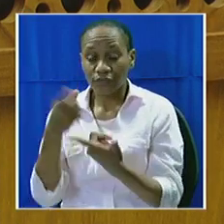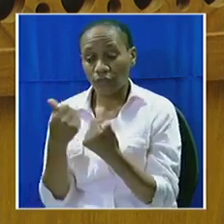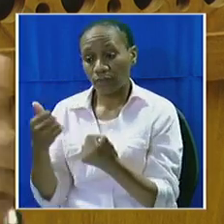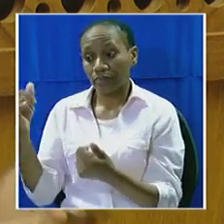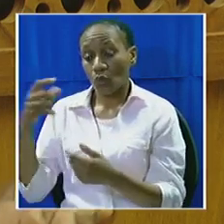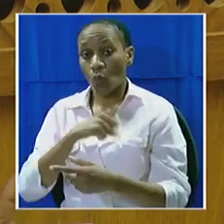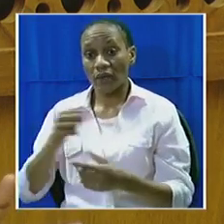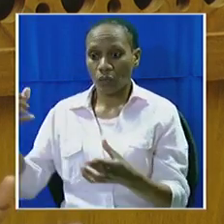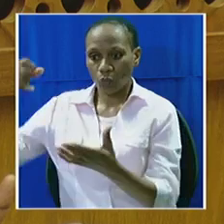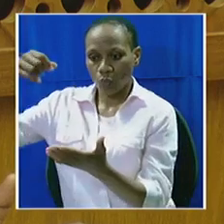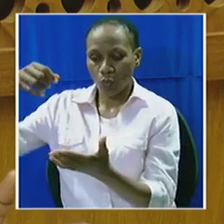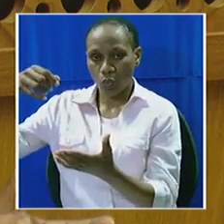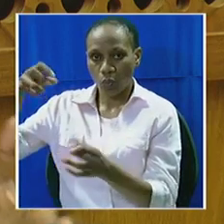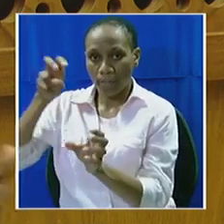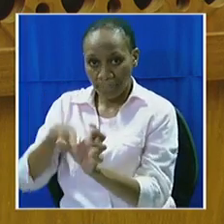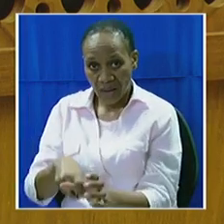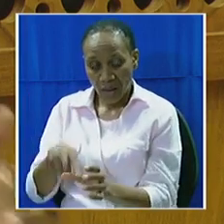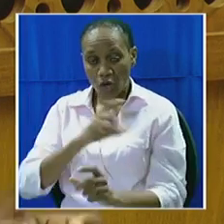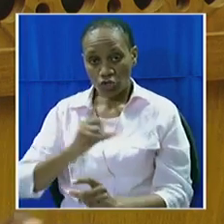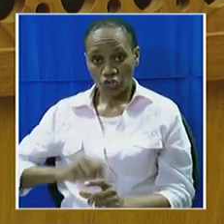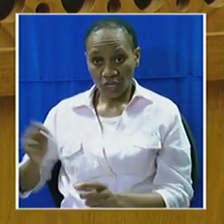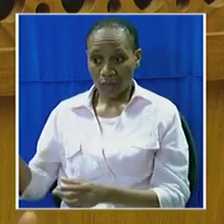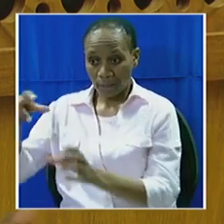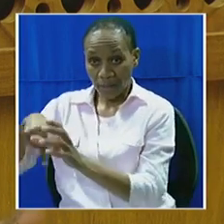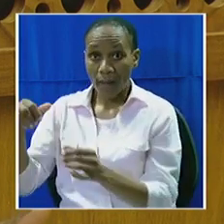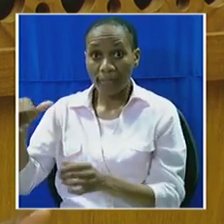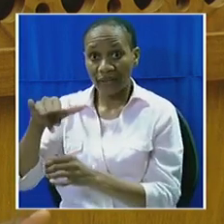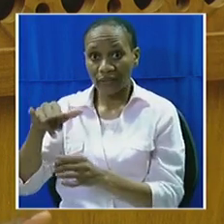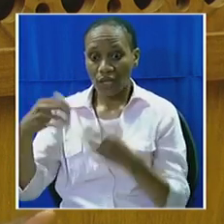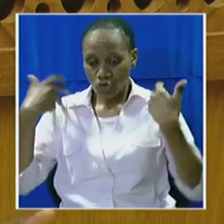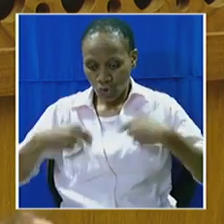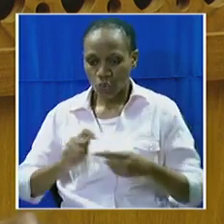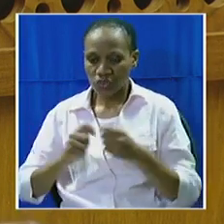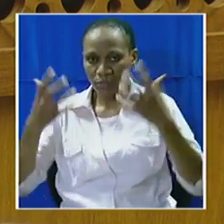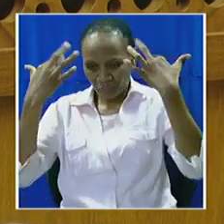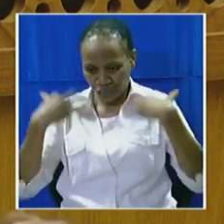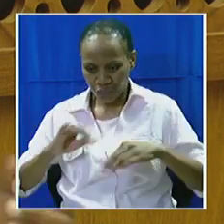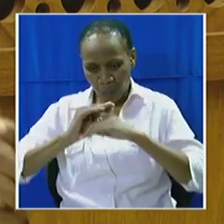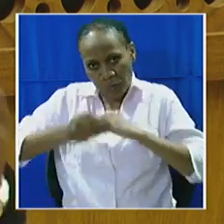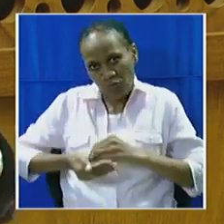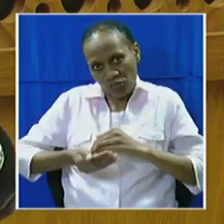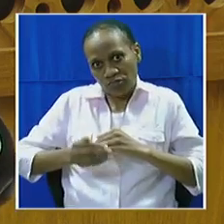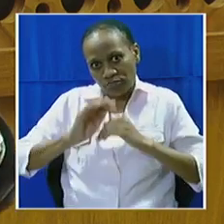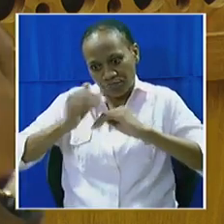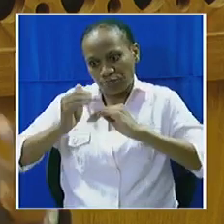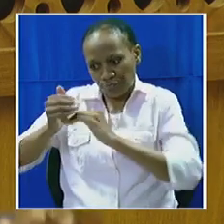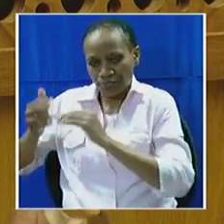will actually be given protective clothes, and there'll be necessary There'll be necessary